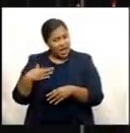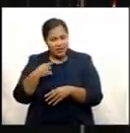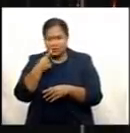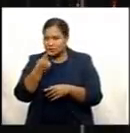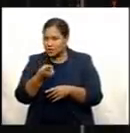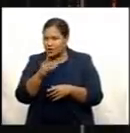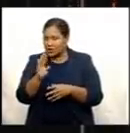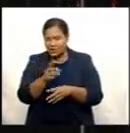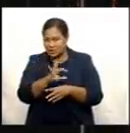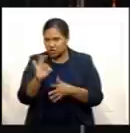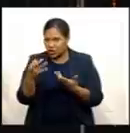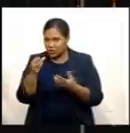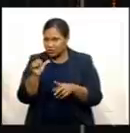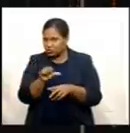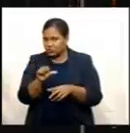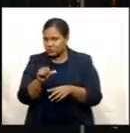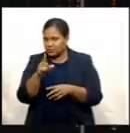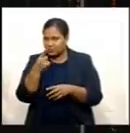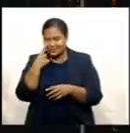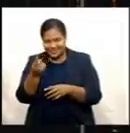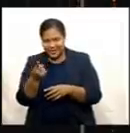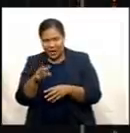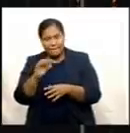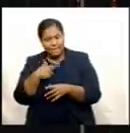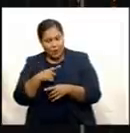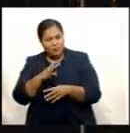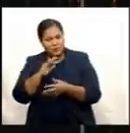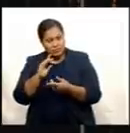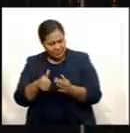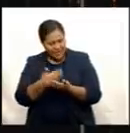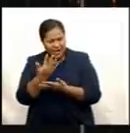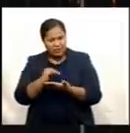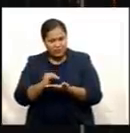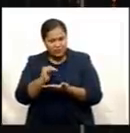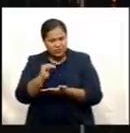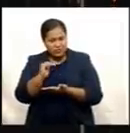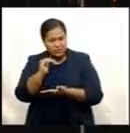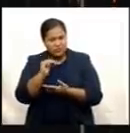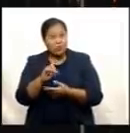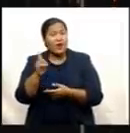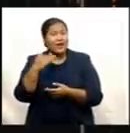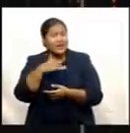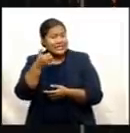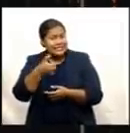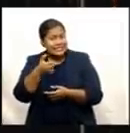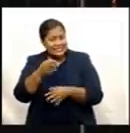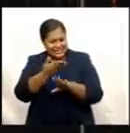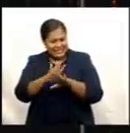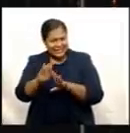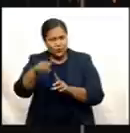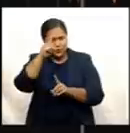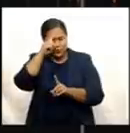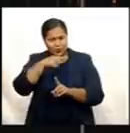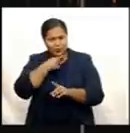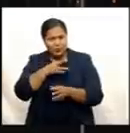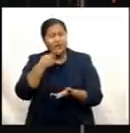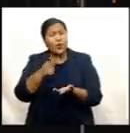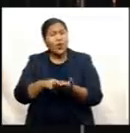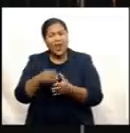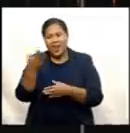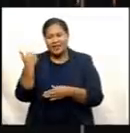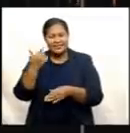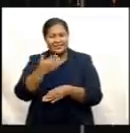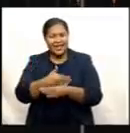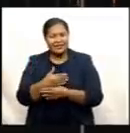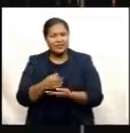not unexpected and daily numbers are likely to peak higher. 160 new infections were recorded as of last night, with